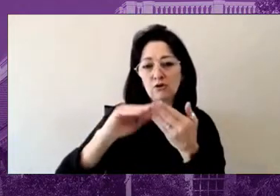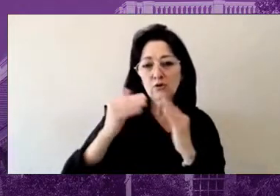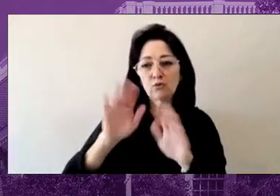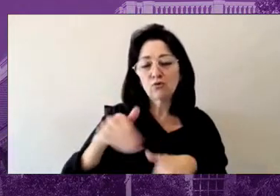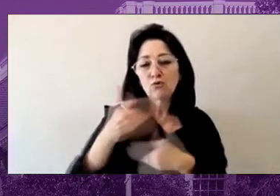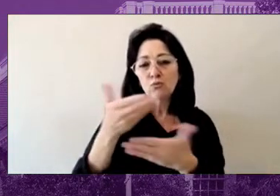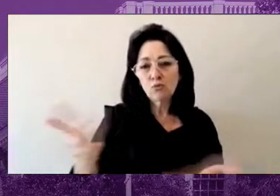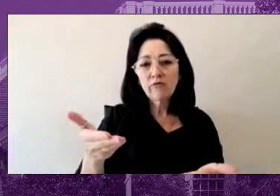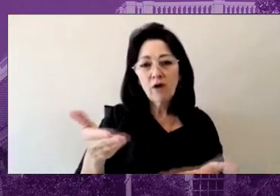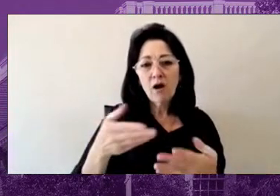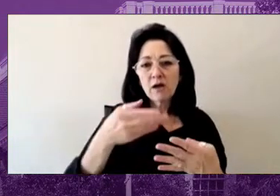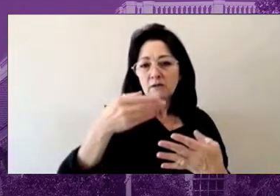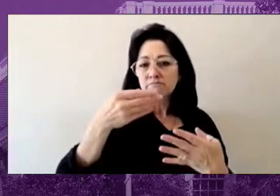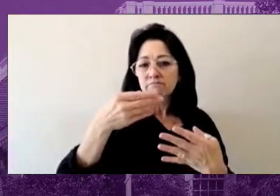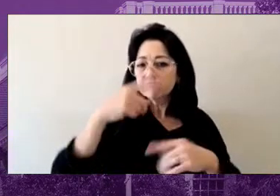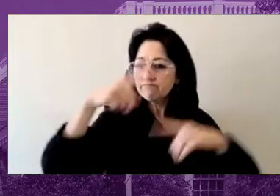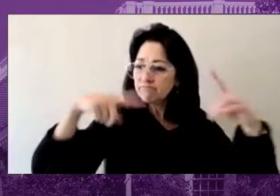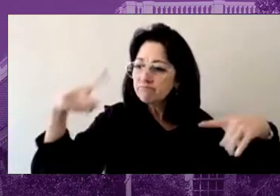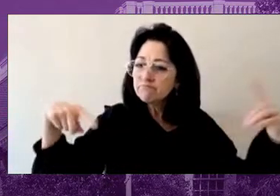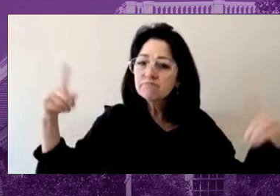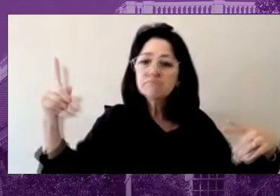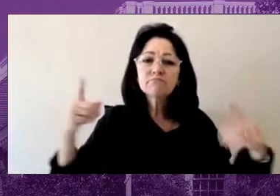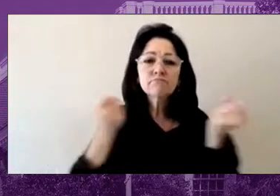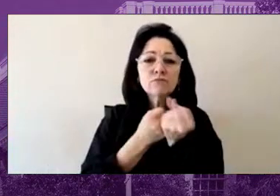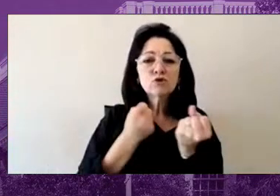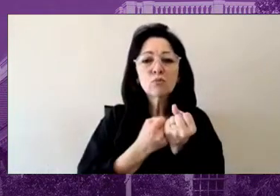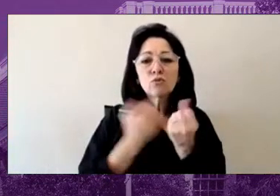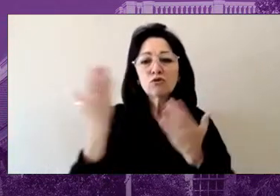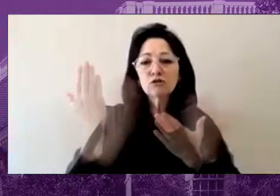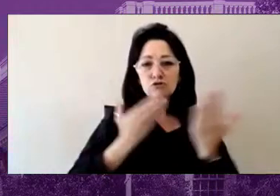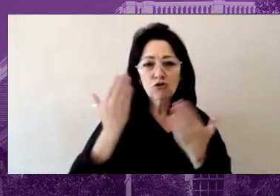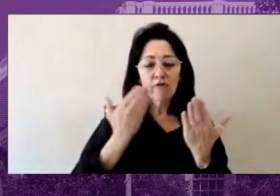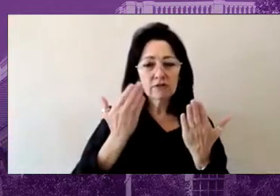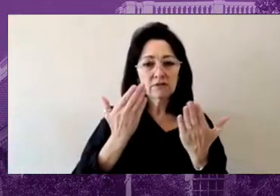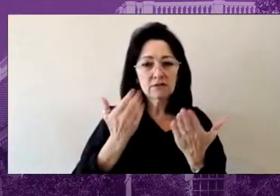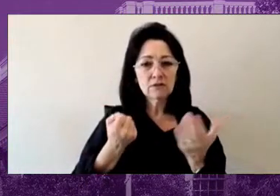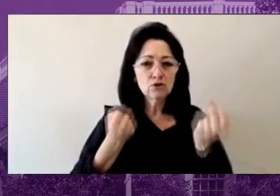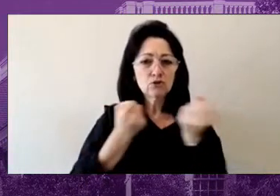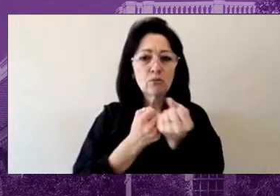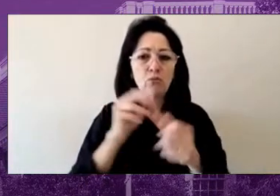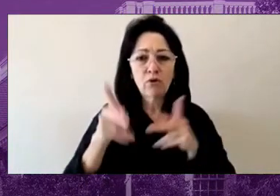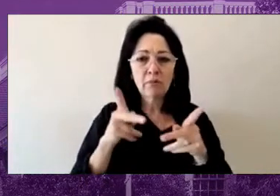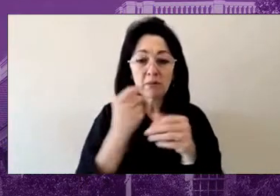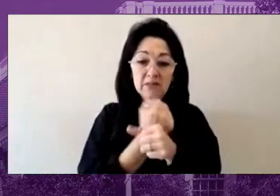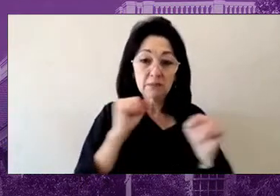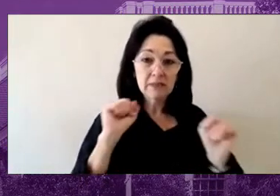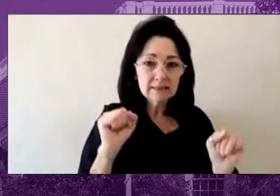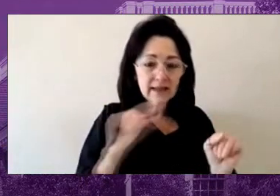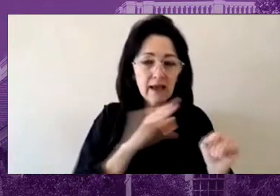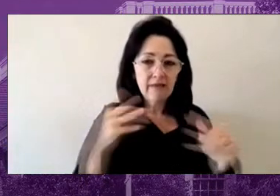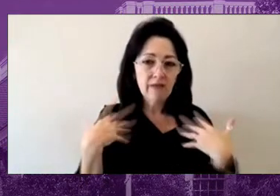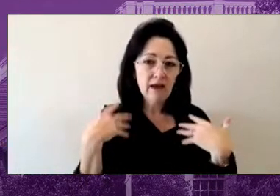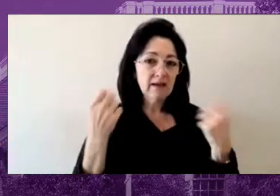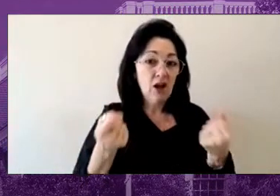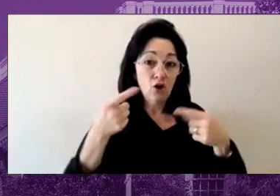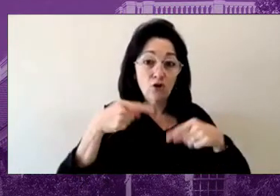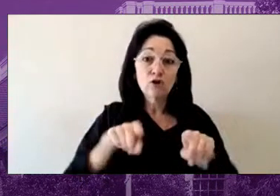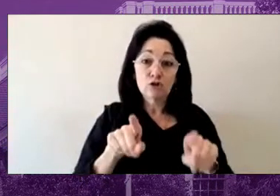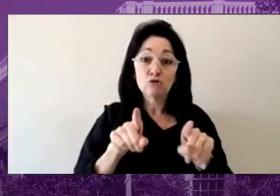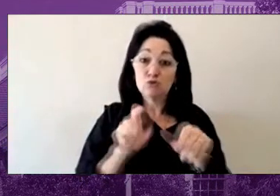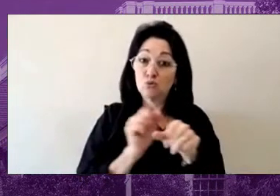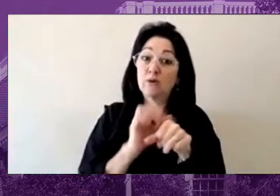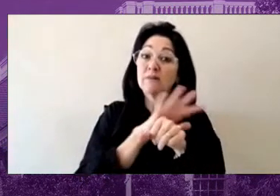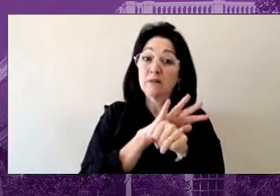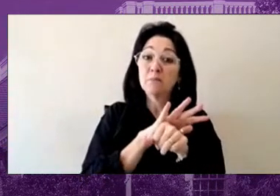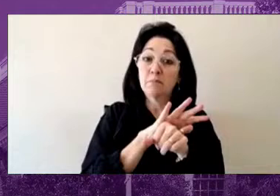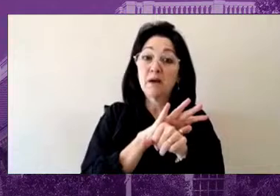to ensure that people were safe and healthy during the height of the pandemic. My staff are my heroes,